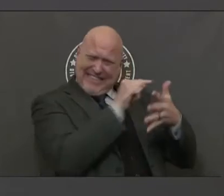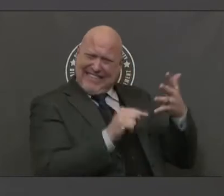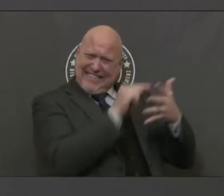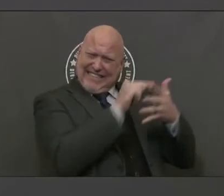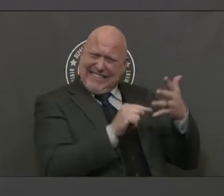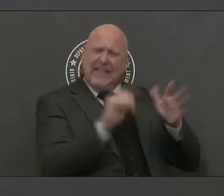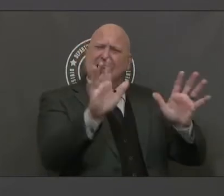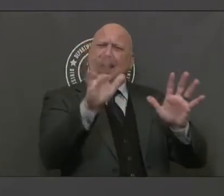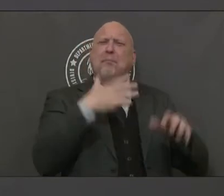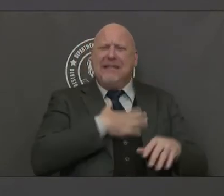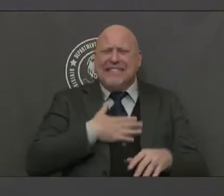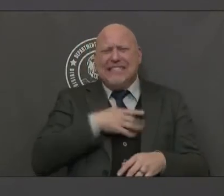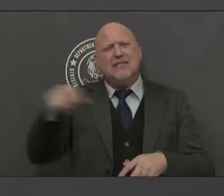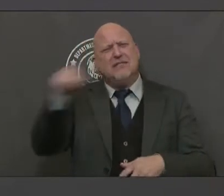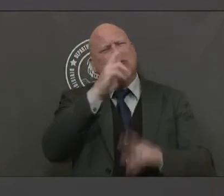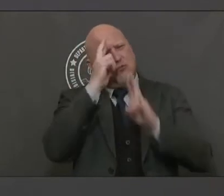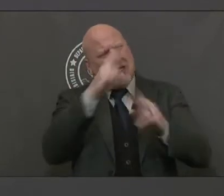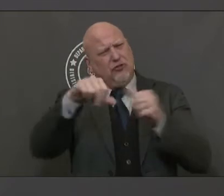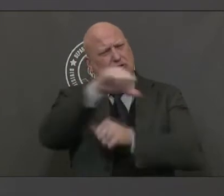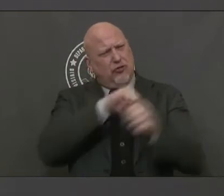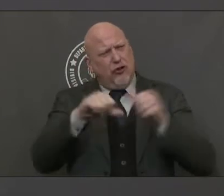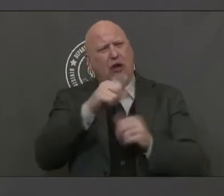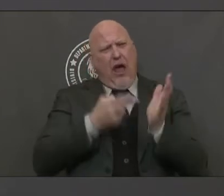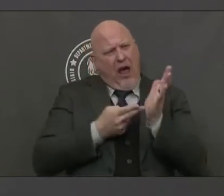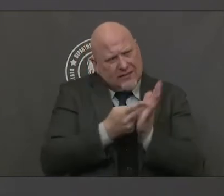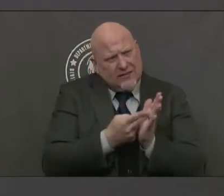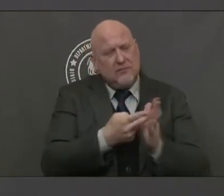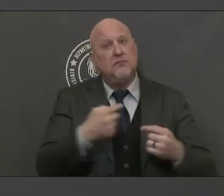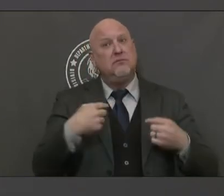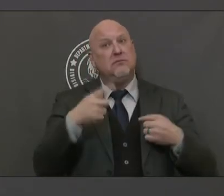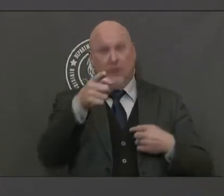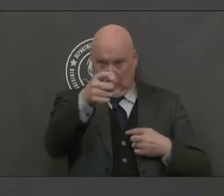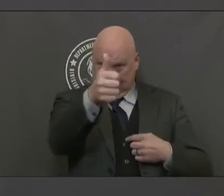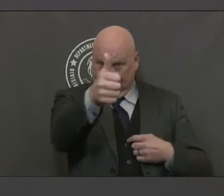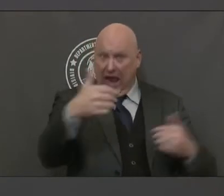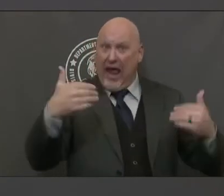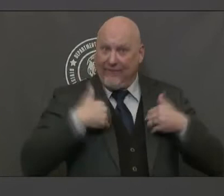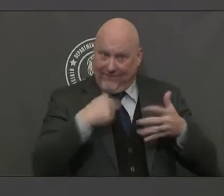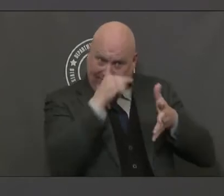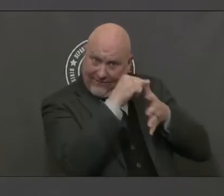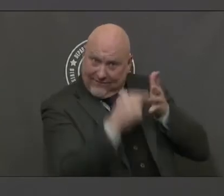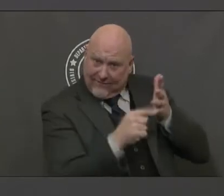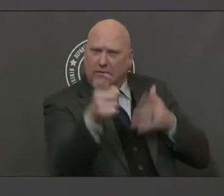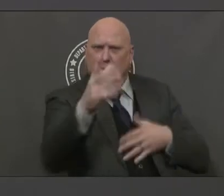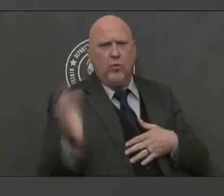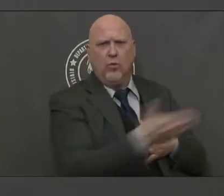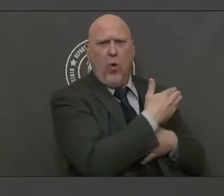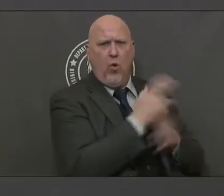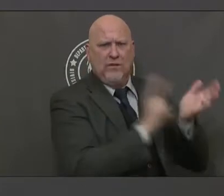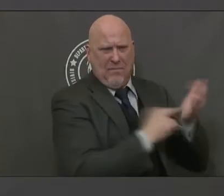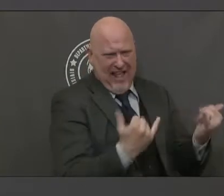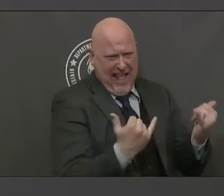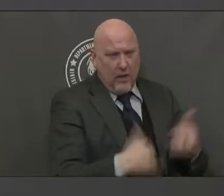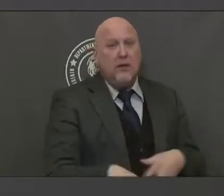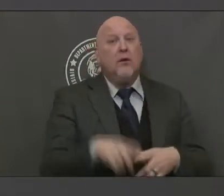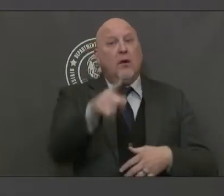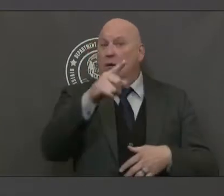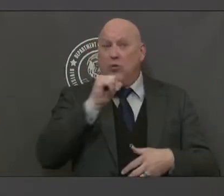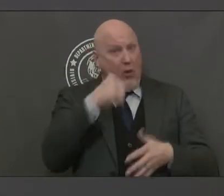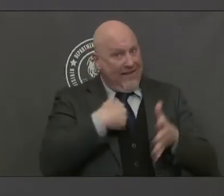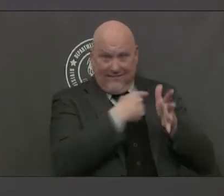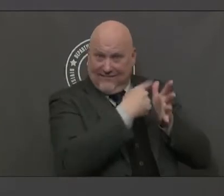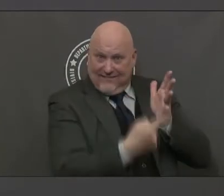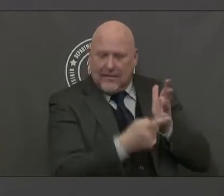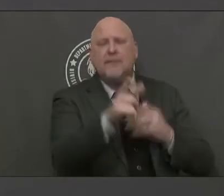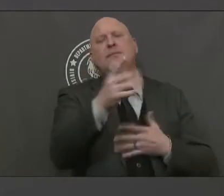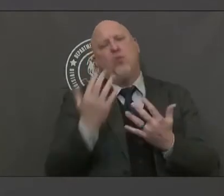to give it to those who needed it the most. And again, we have some more on this, but those vaccines are coming, and